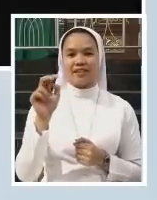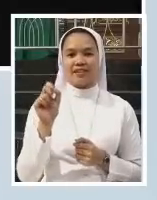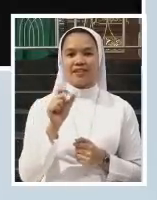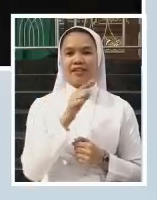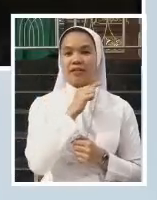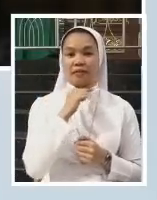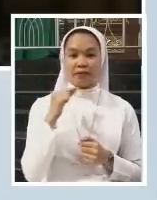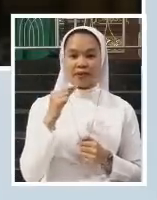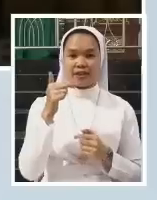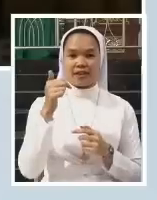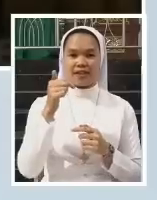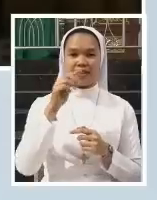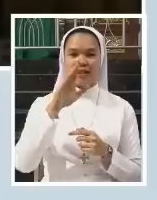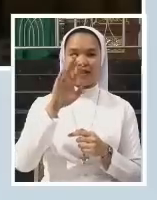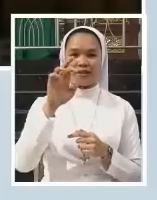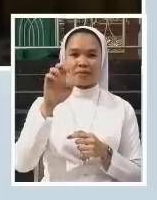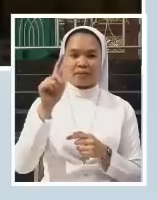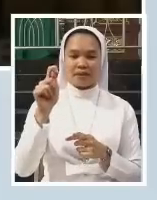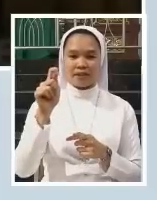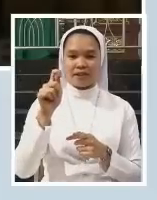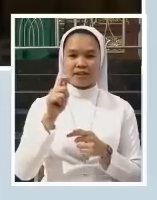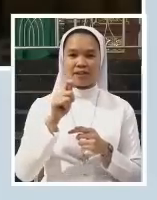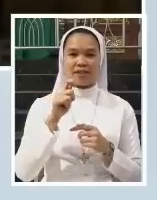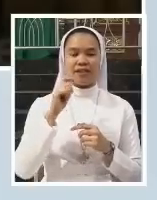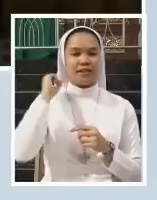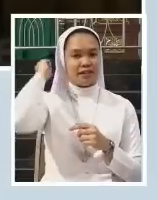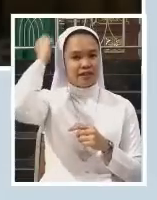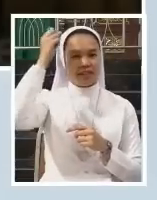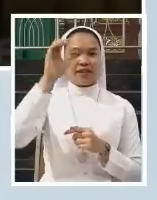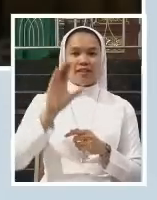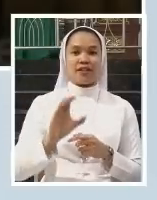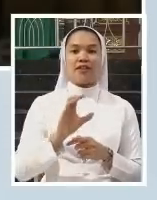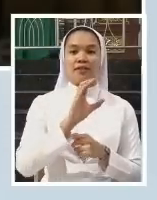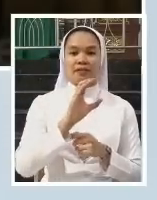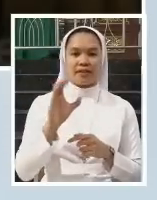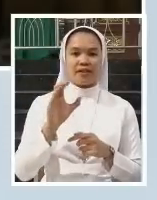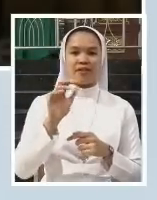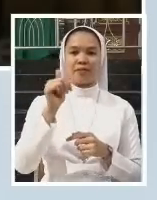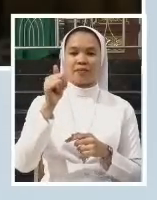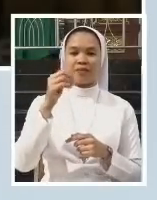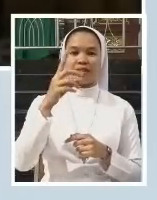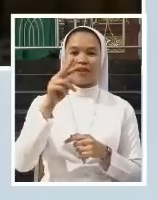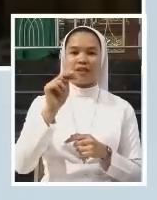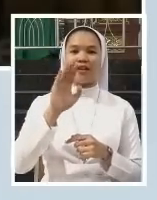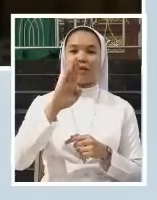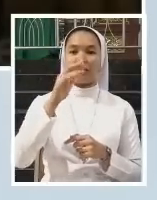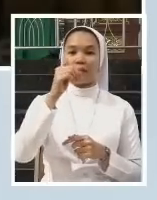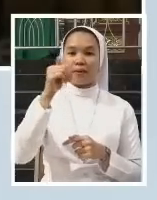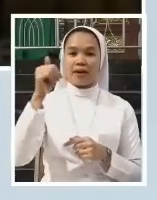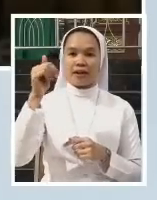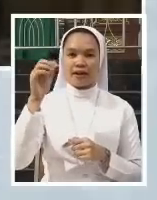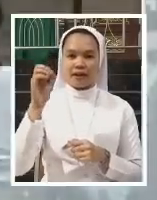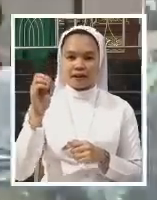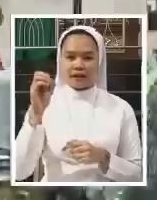Father Albert Balderas, Pastor, St. John of the Cross Parish, Agdangan, Baaw.